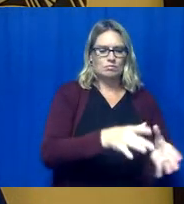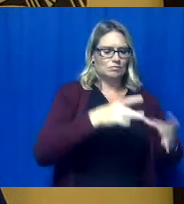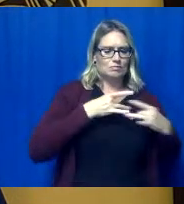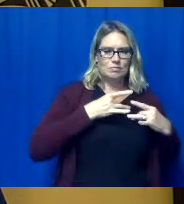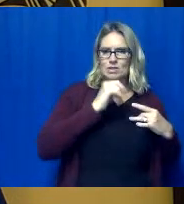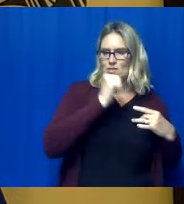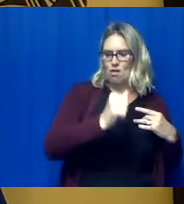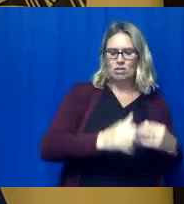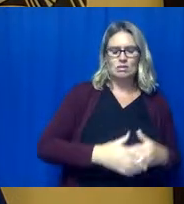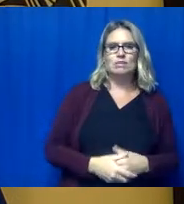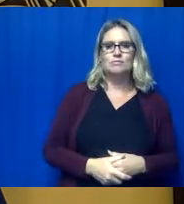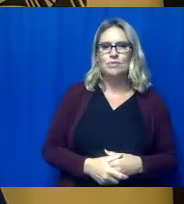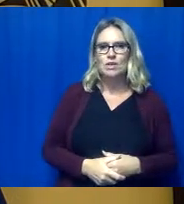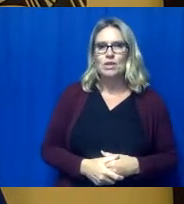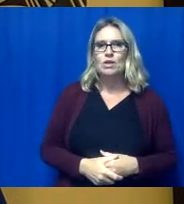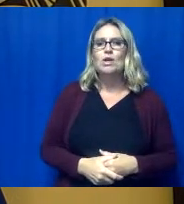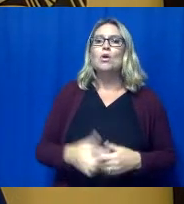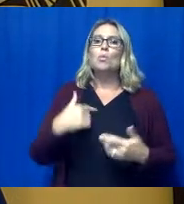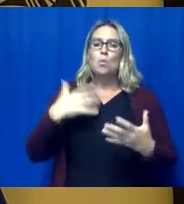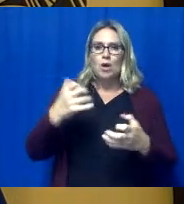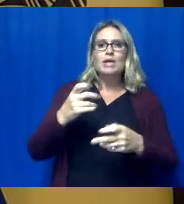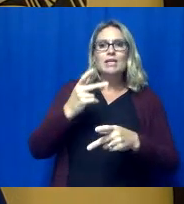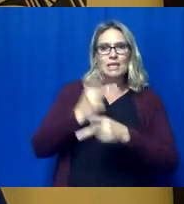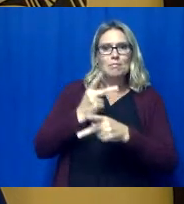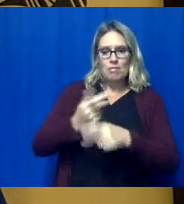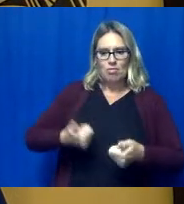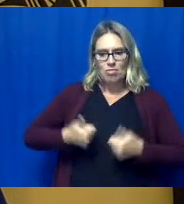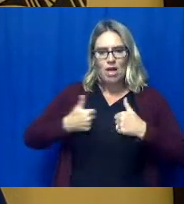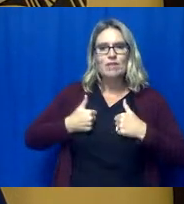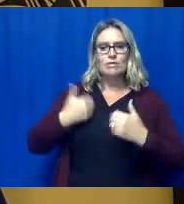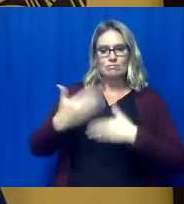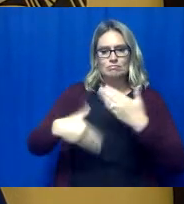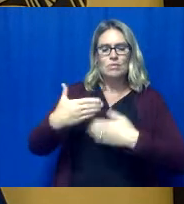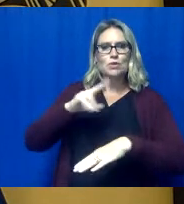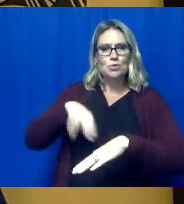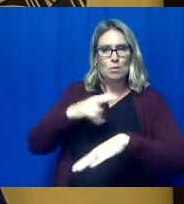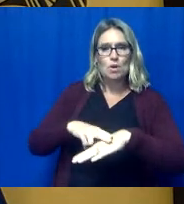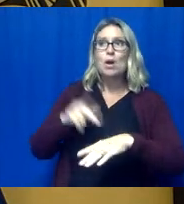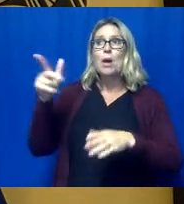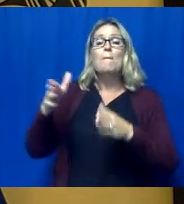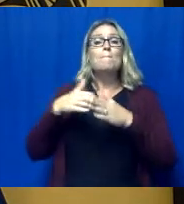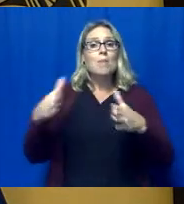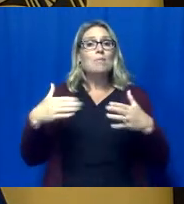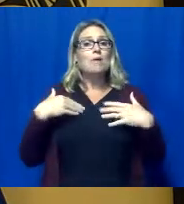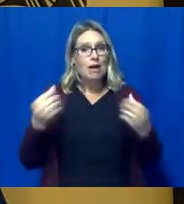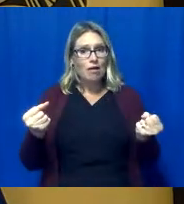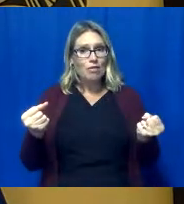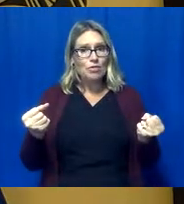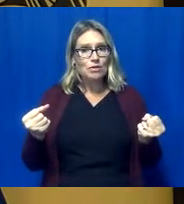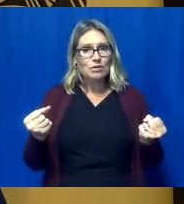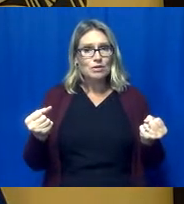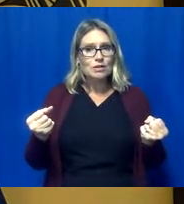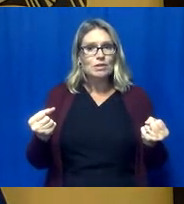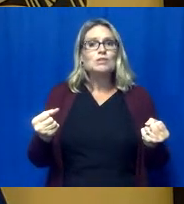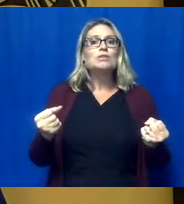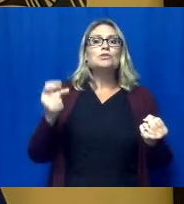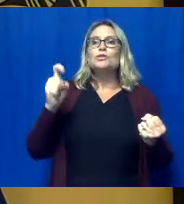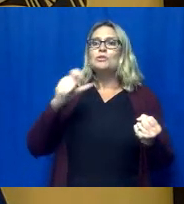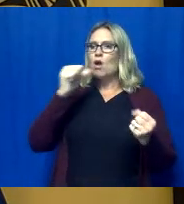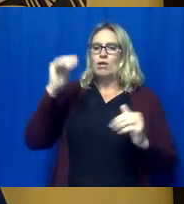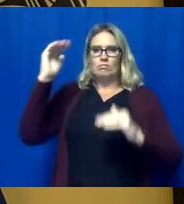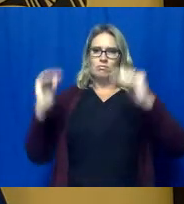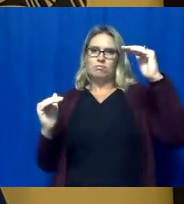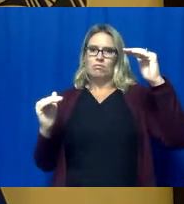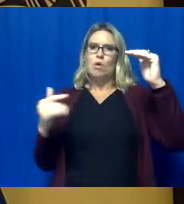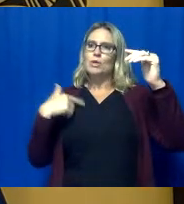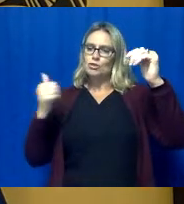best to keep our lives running as normally as possible. And again, public health measures should never exceed the risks, and we've always been trying to